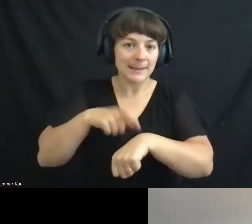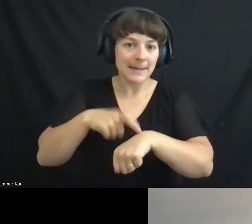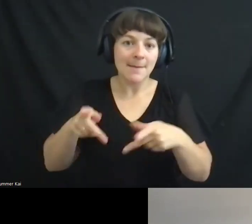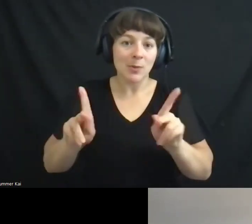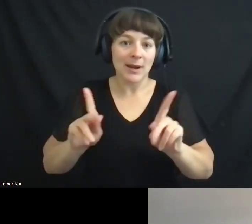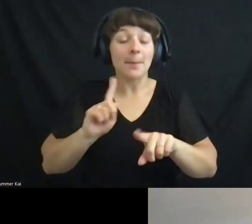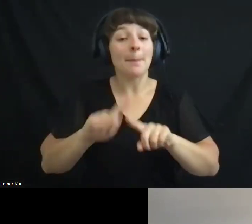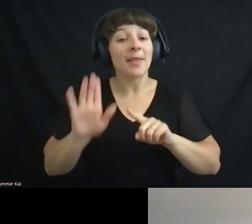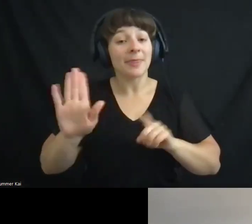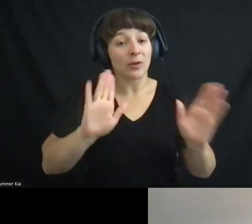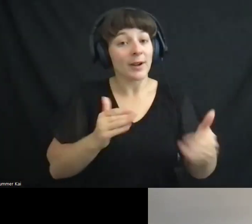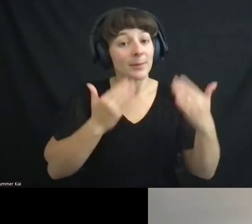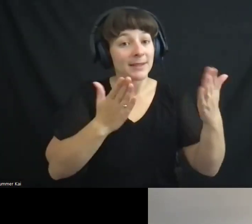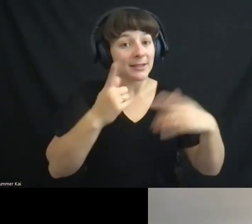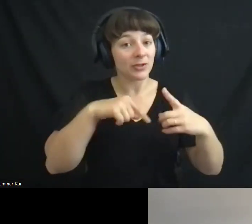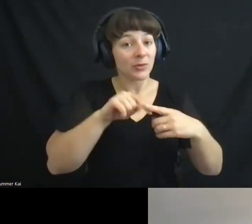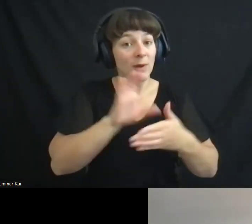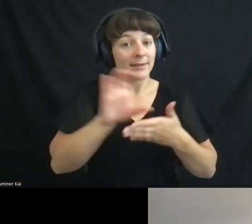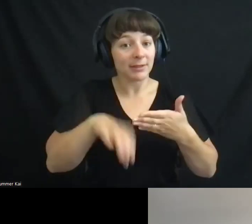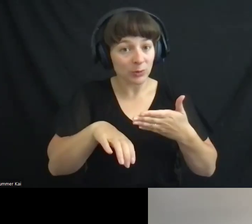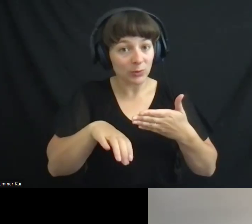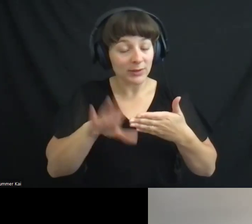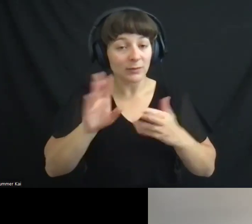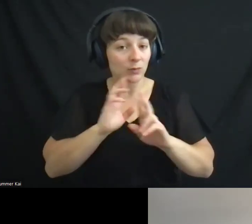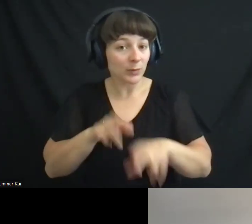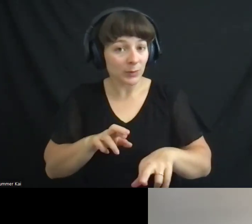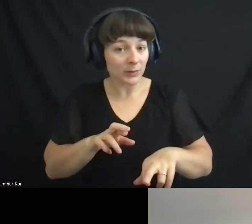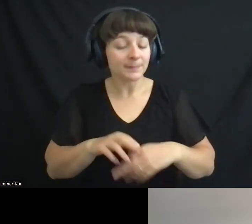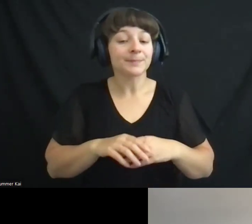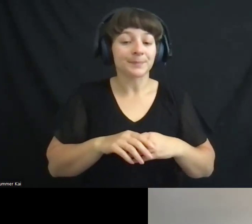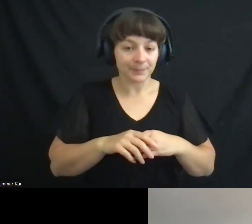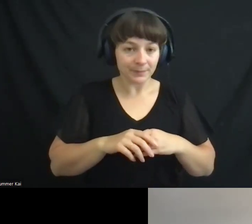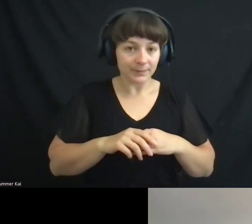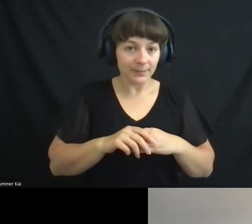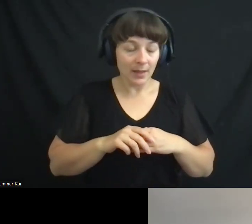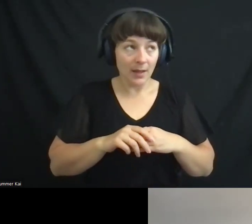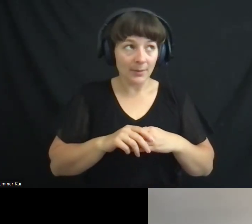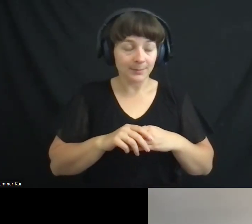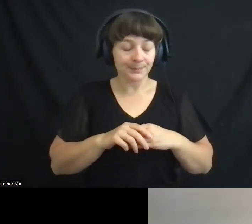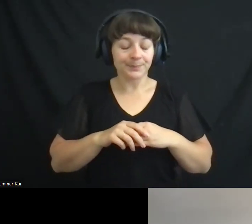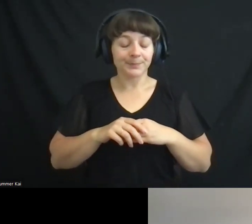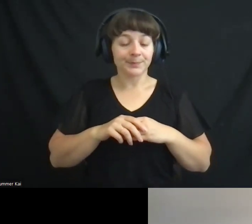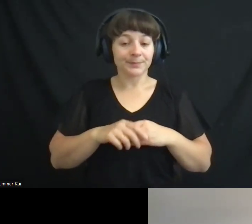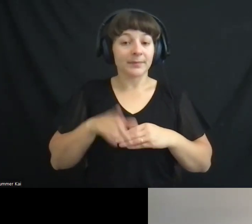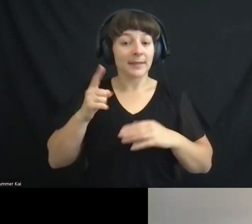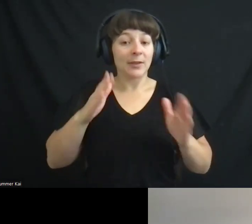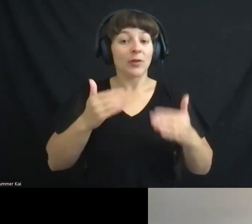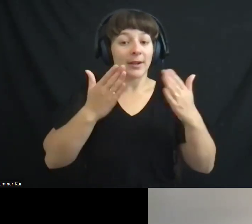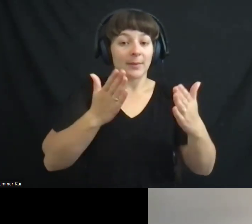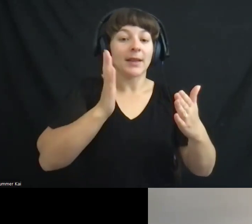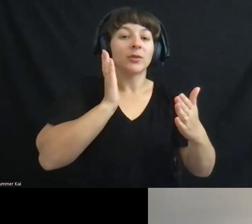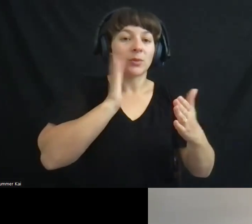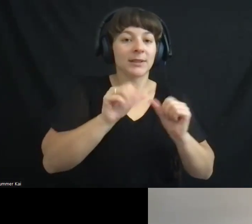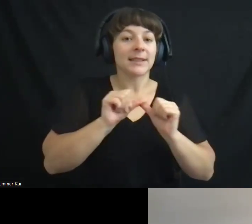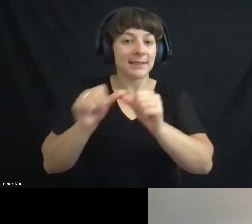they had at their conclusion in their report is that a recommendation to complete that